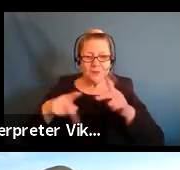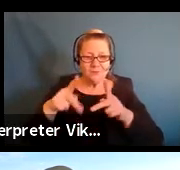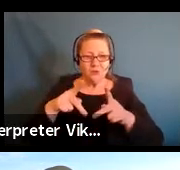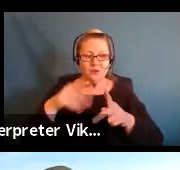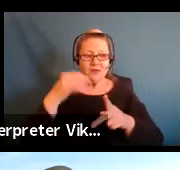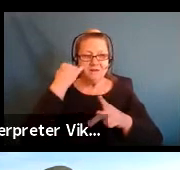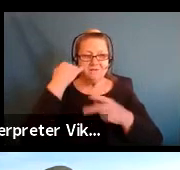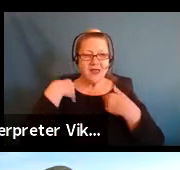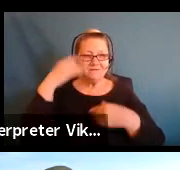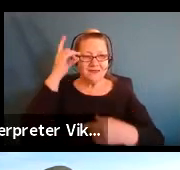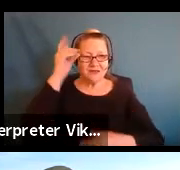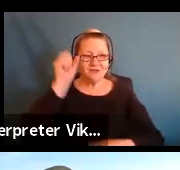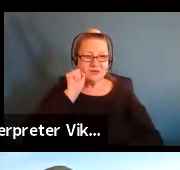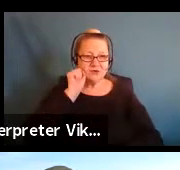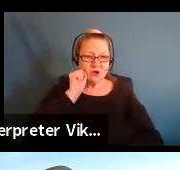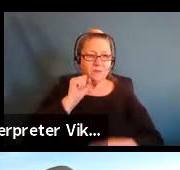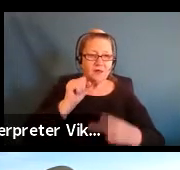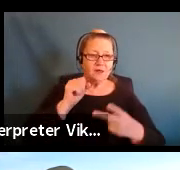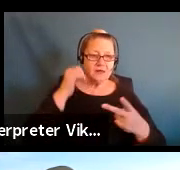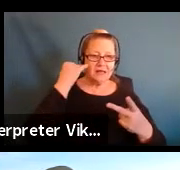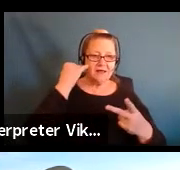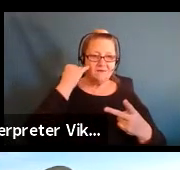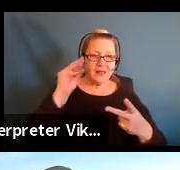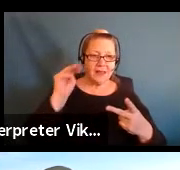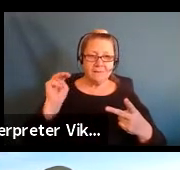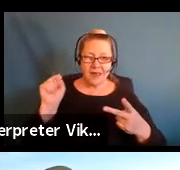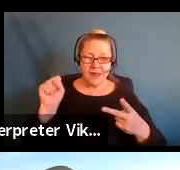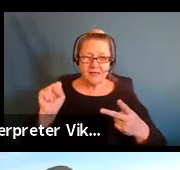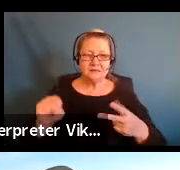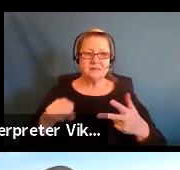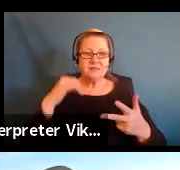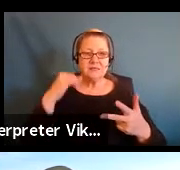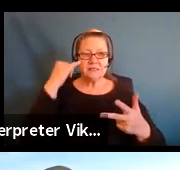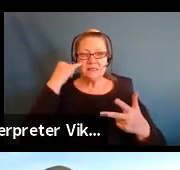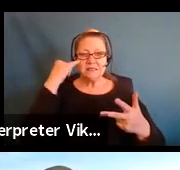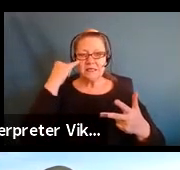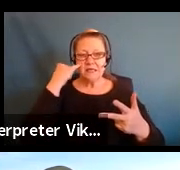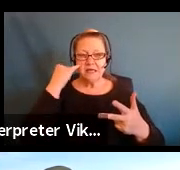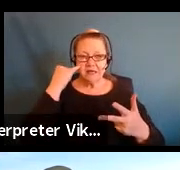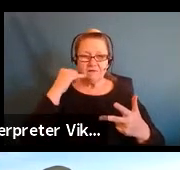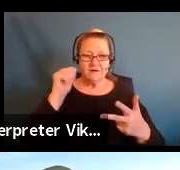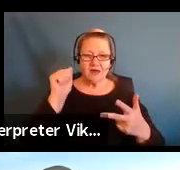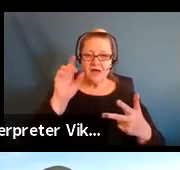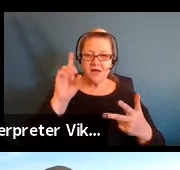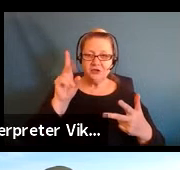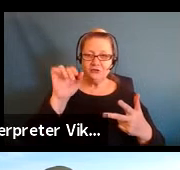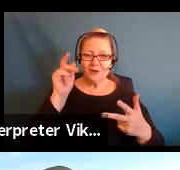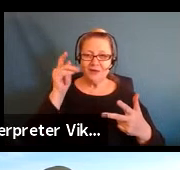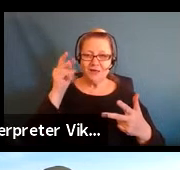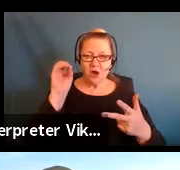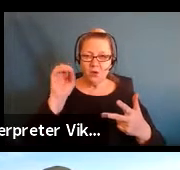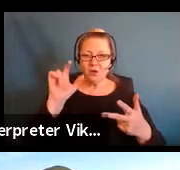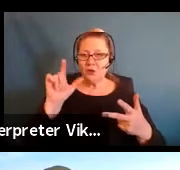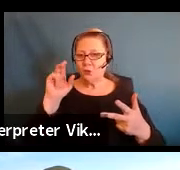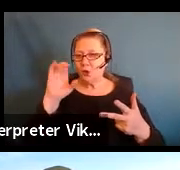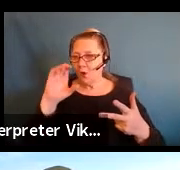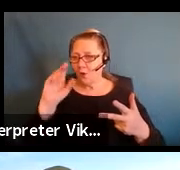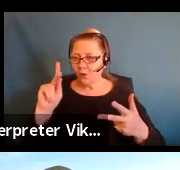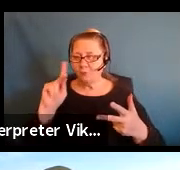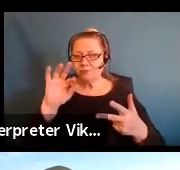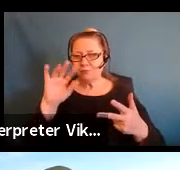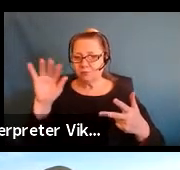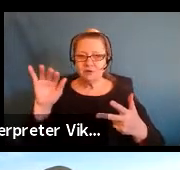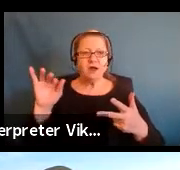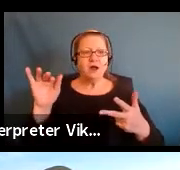know about the vaccine for people with MS? What do we know about the vaccine for people with adrenoleukodystrophy or any number of other conditions? And I'm